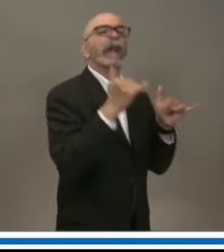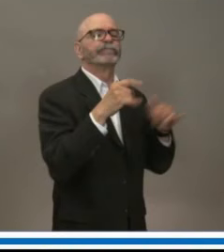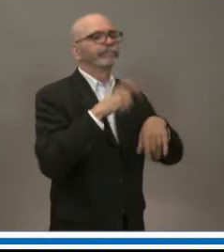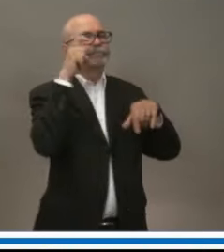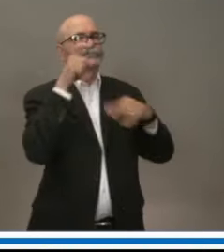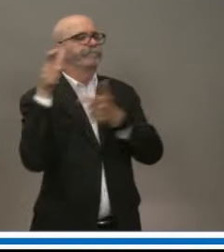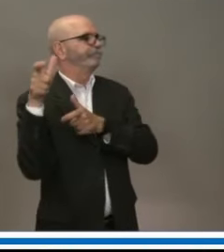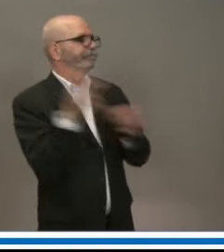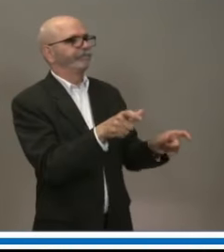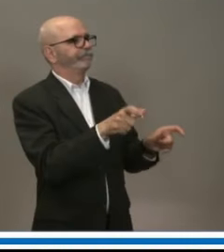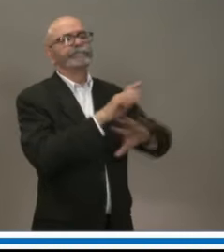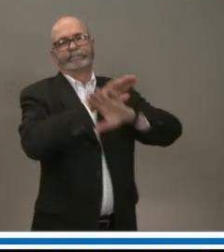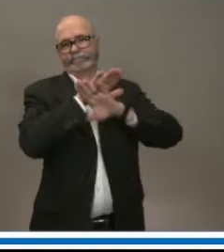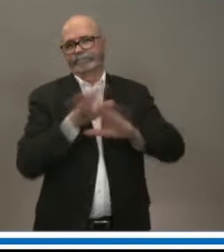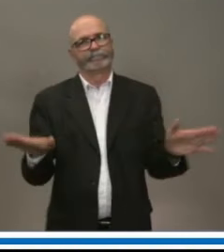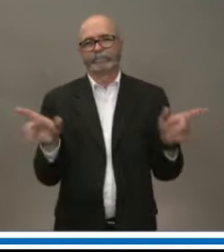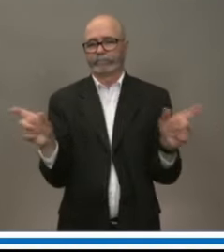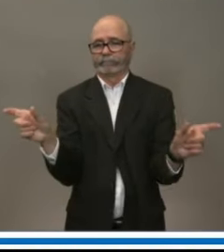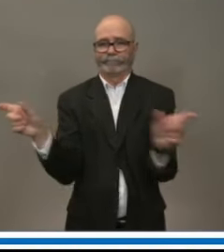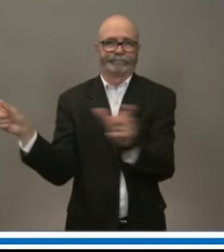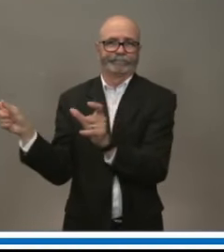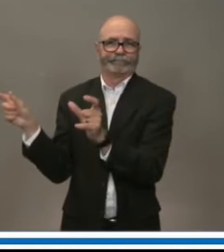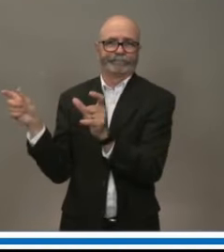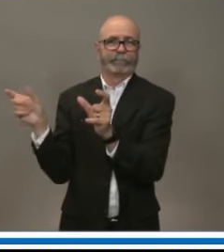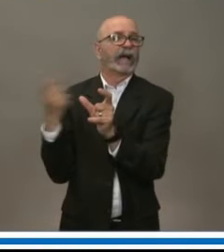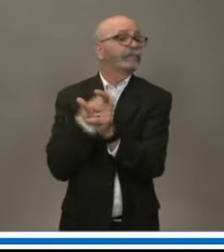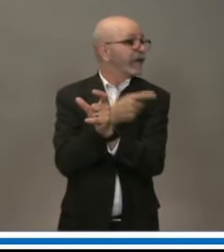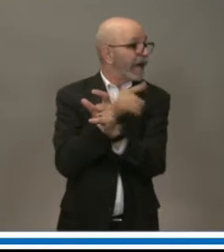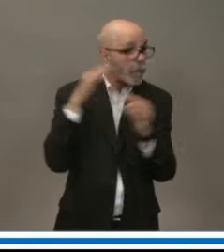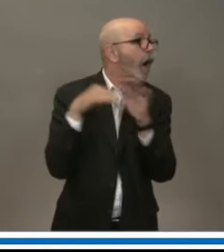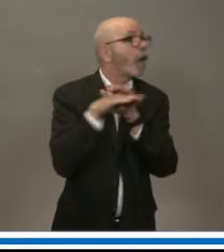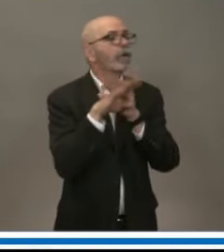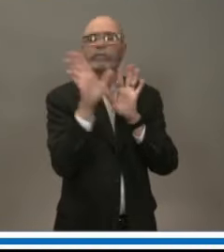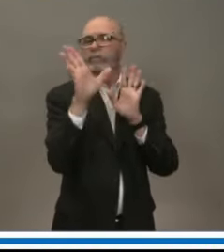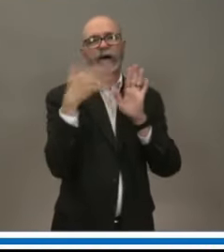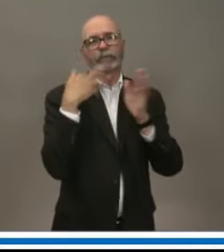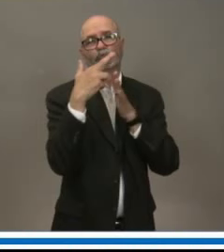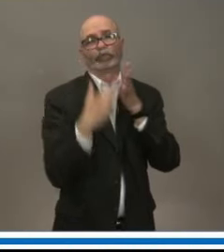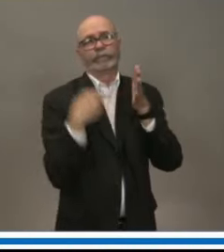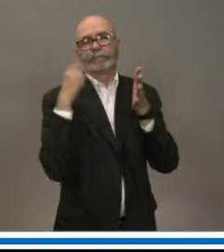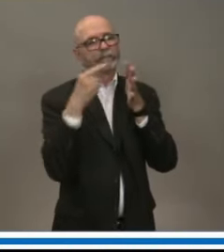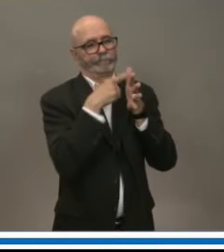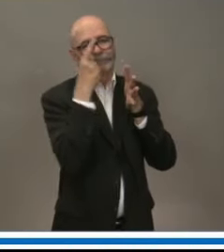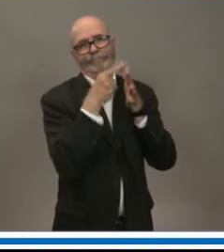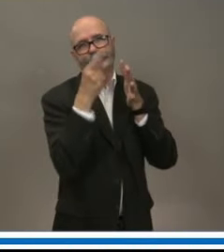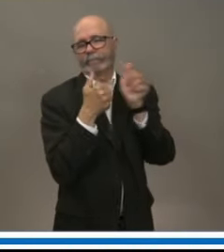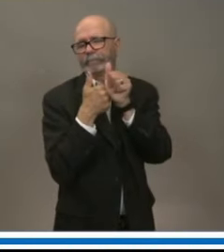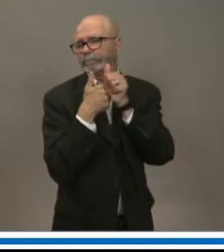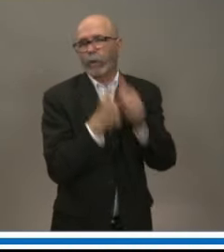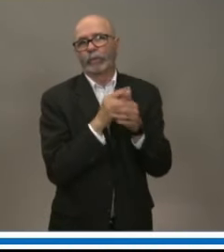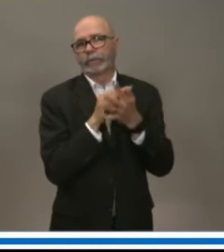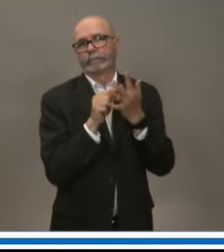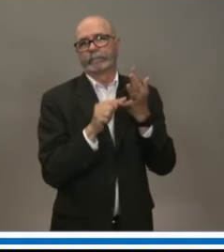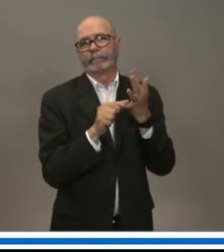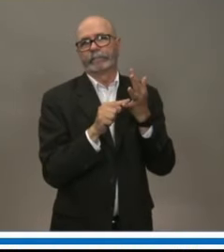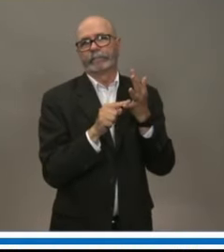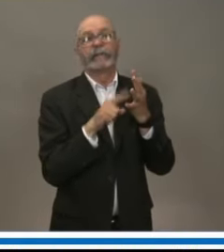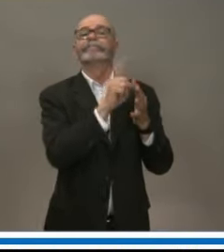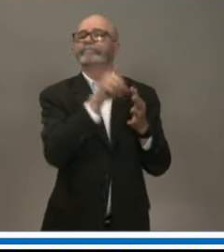comprehensive directive in place which deals with all the steps that long-term care facilities need to take, both to